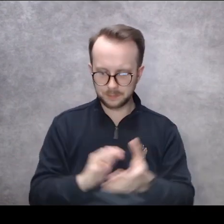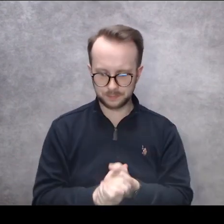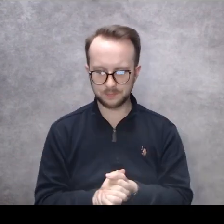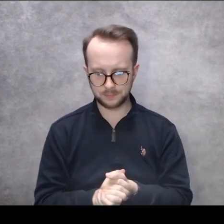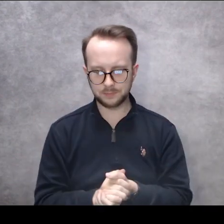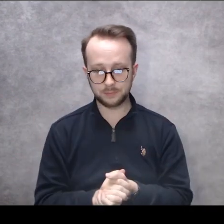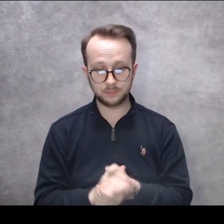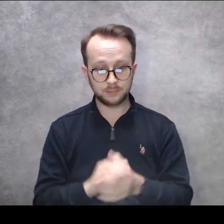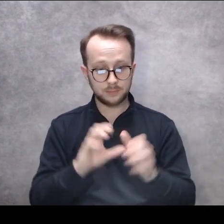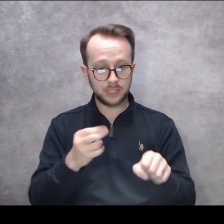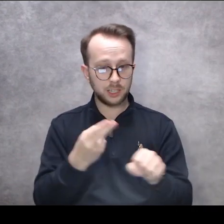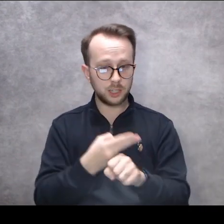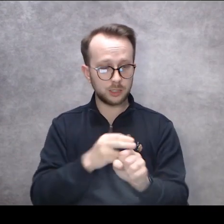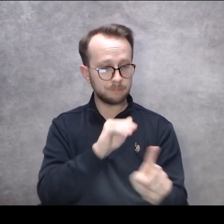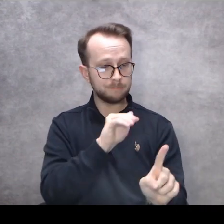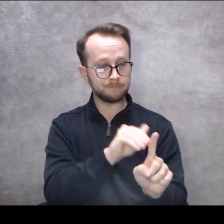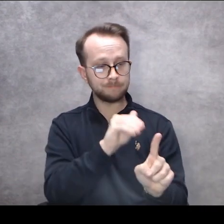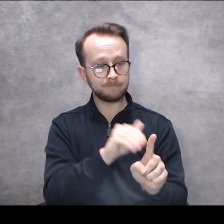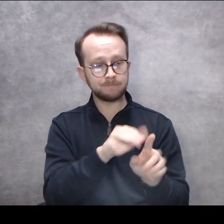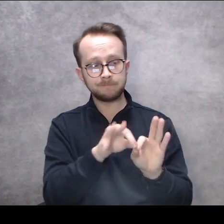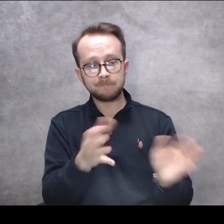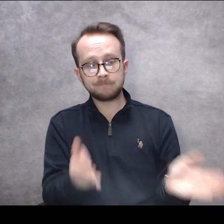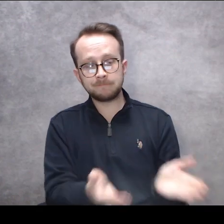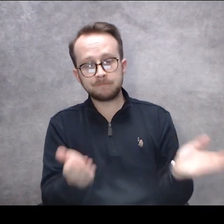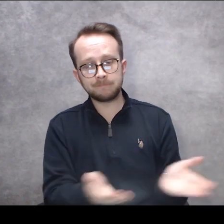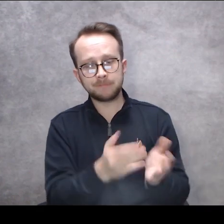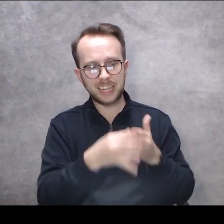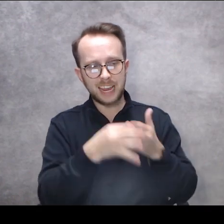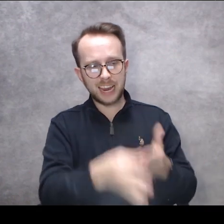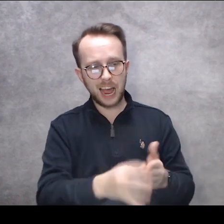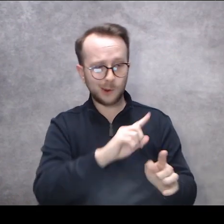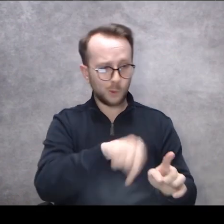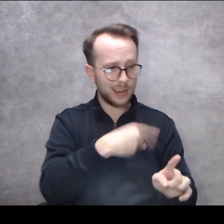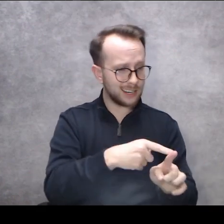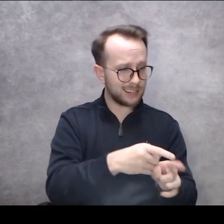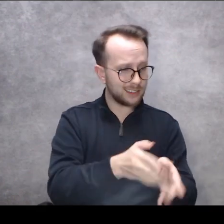You can use prompts that guide learners in when and how to ask for help.